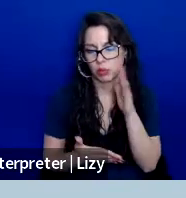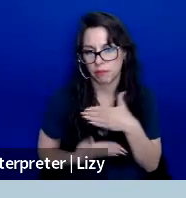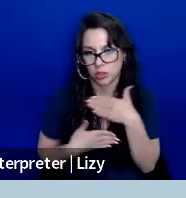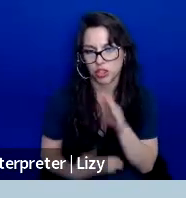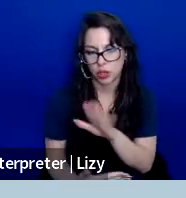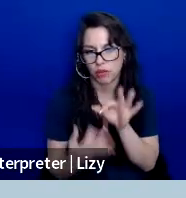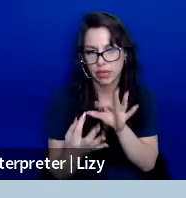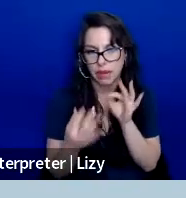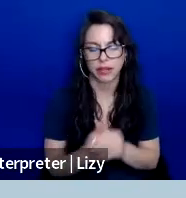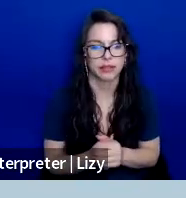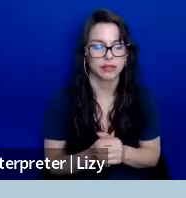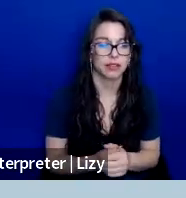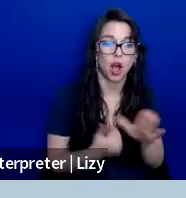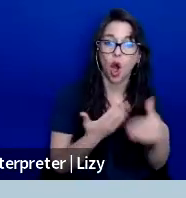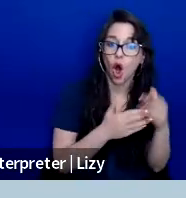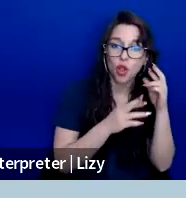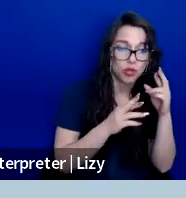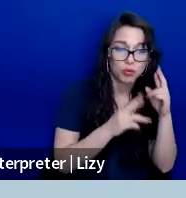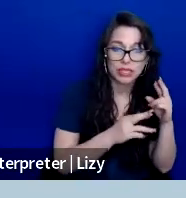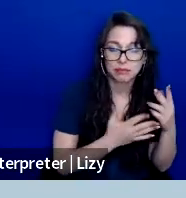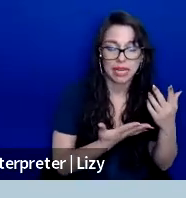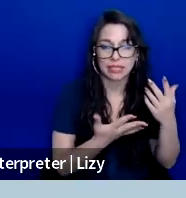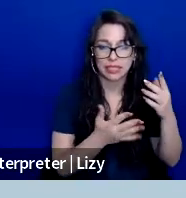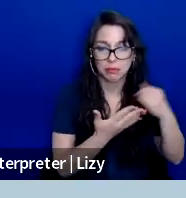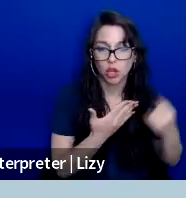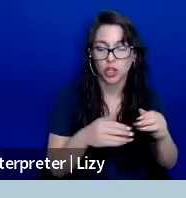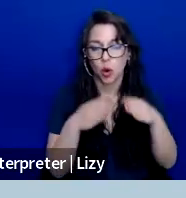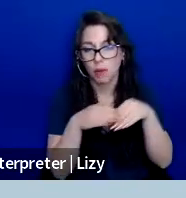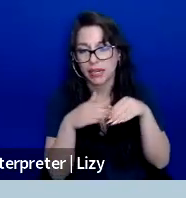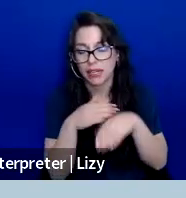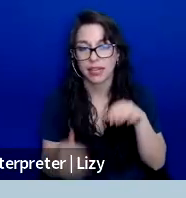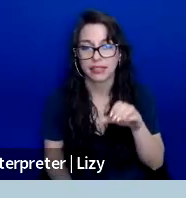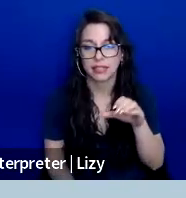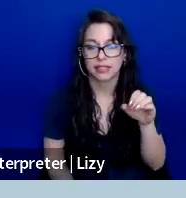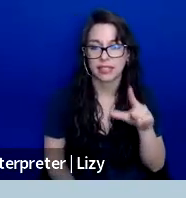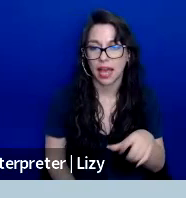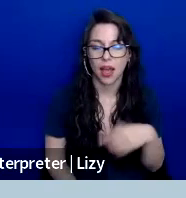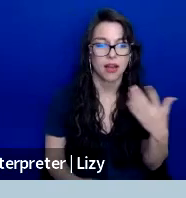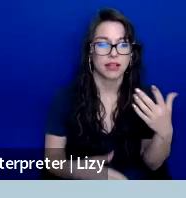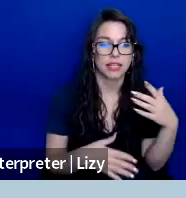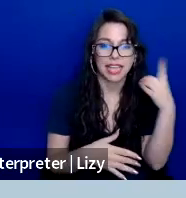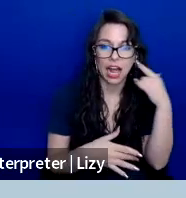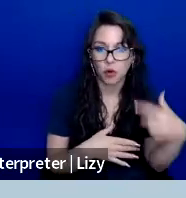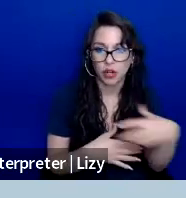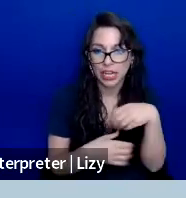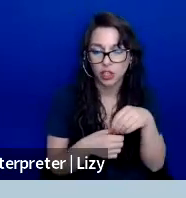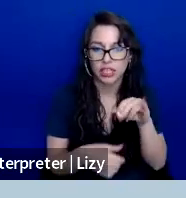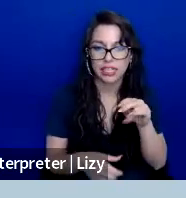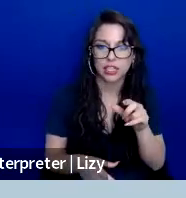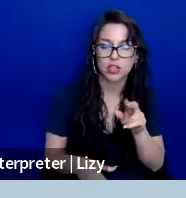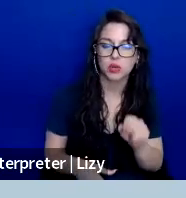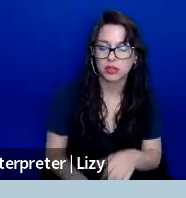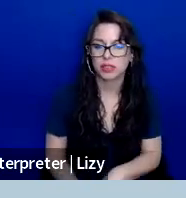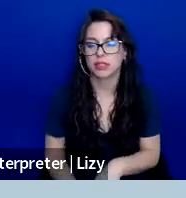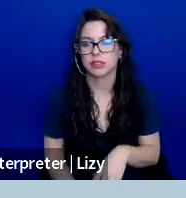of our respective projects, Open Access, CSIL, California Includes, and Project Muse out of Imperial County, SELPA. We